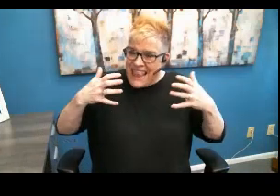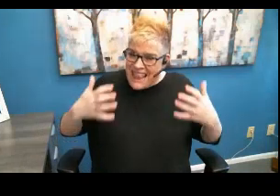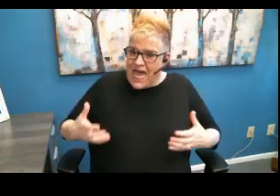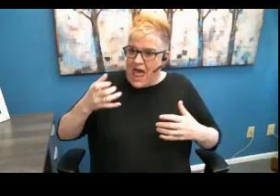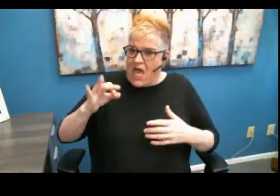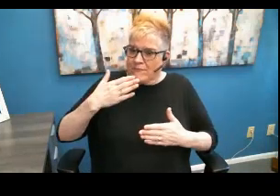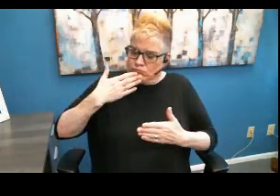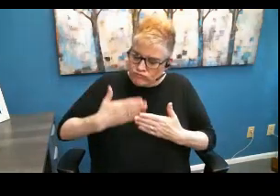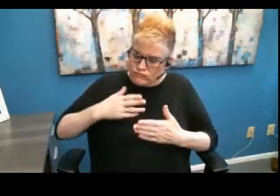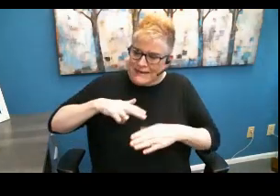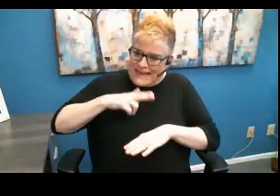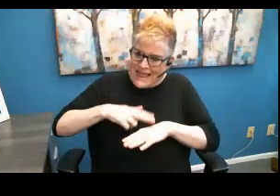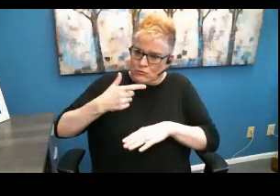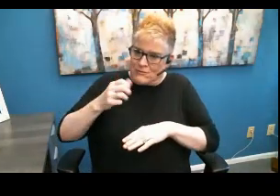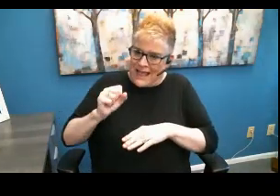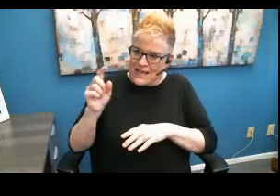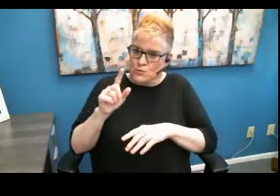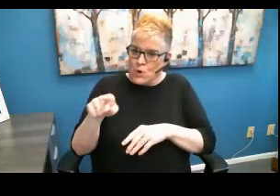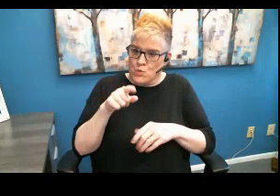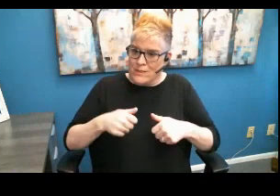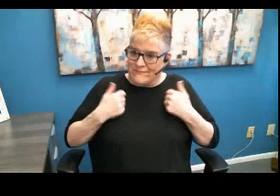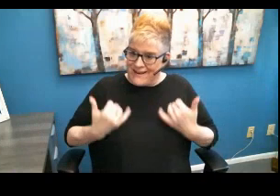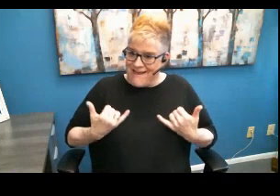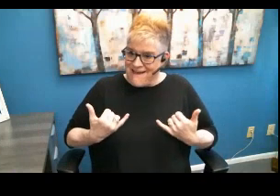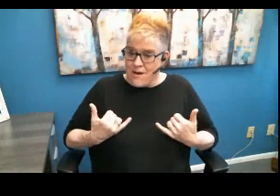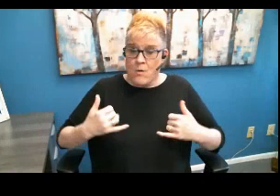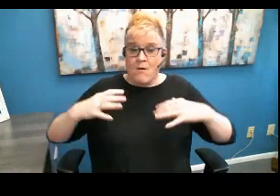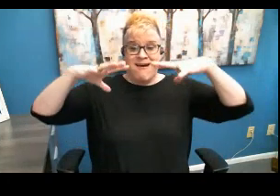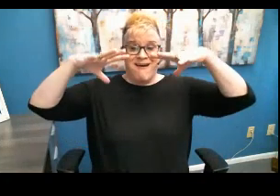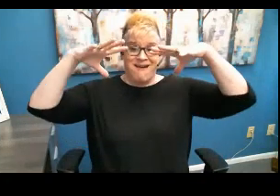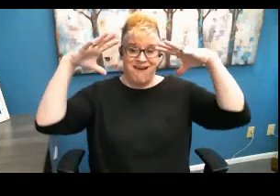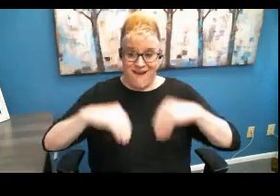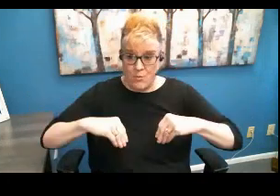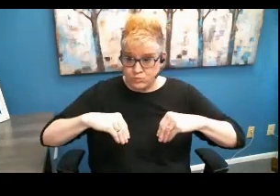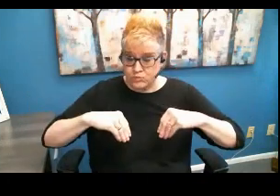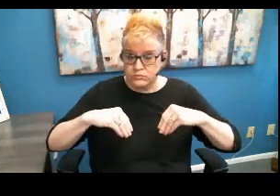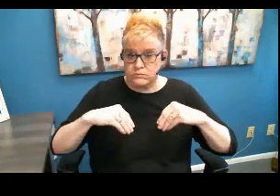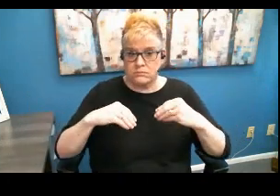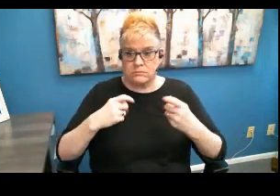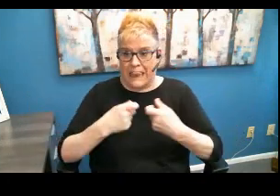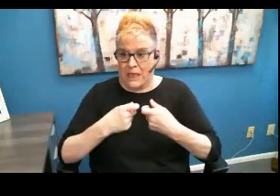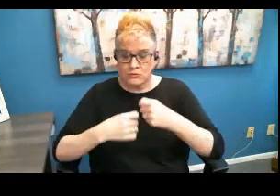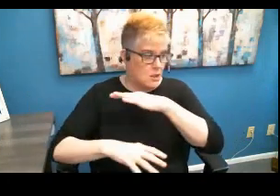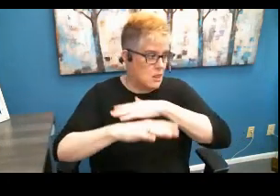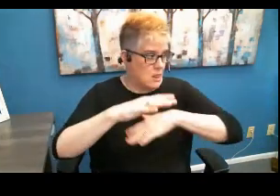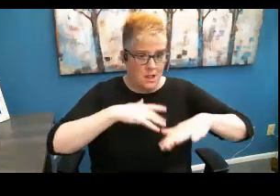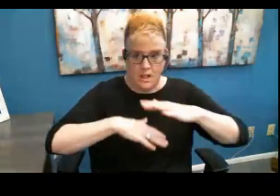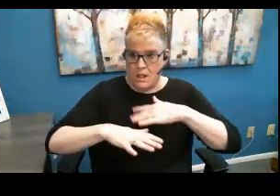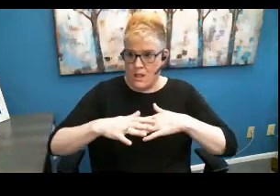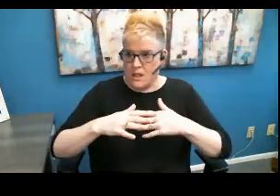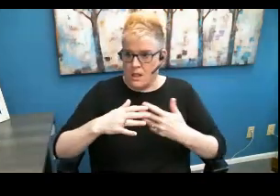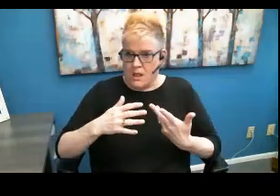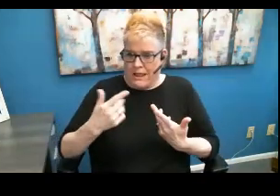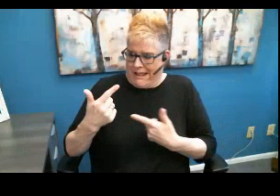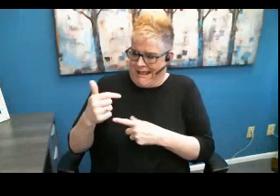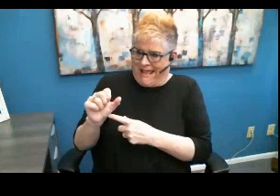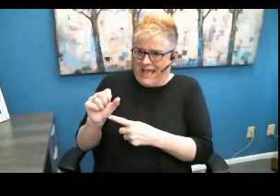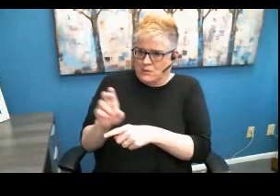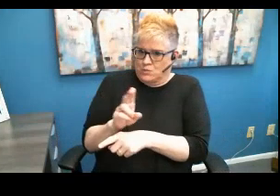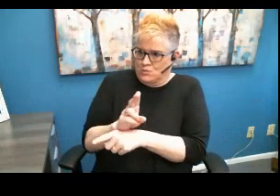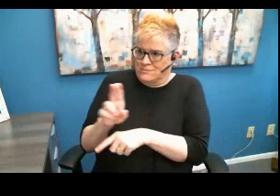that in outage events, the majority of homes along our gas distribution systems use